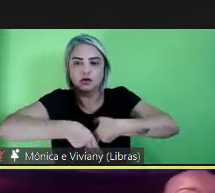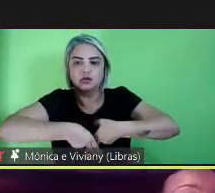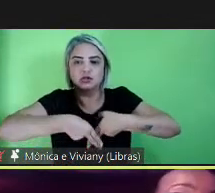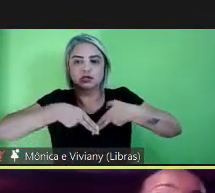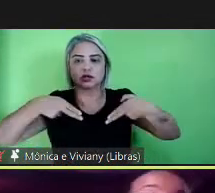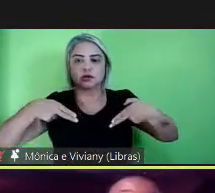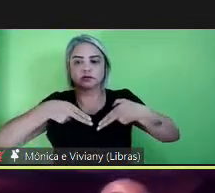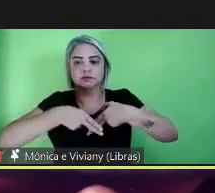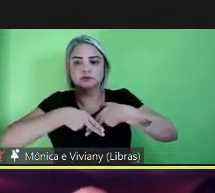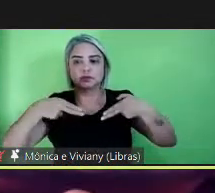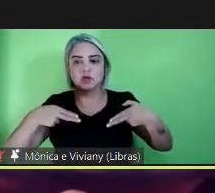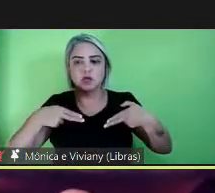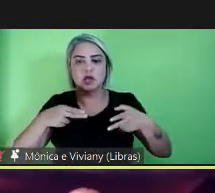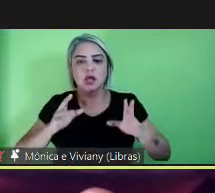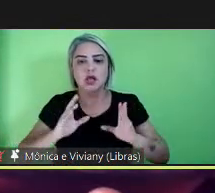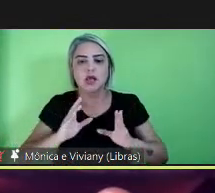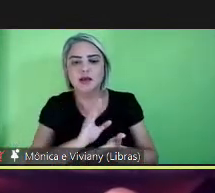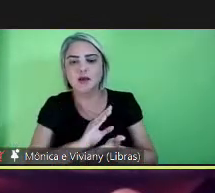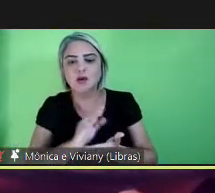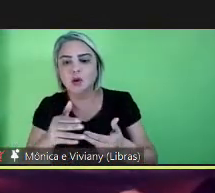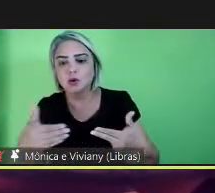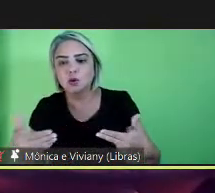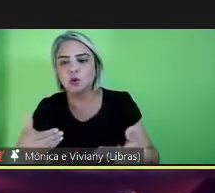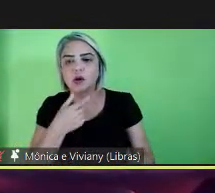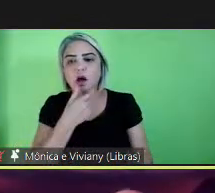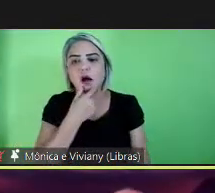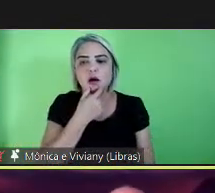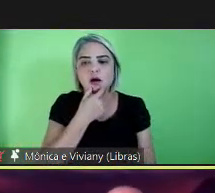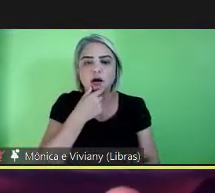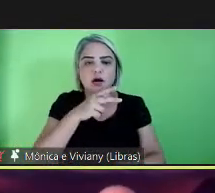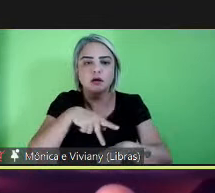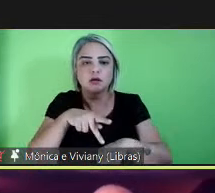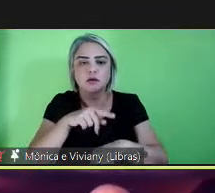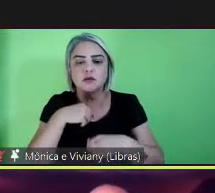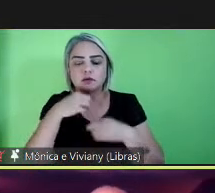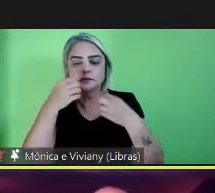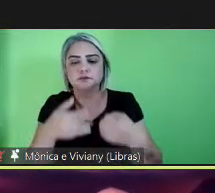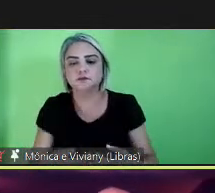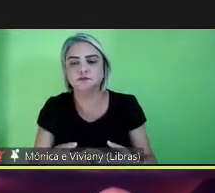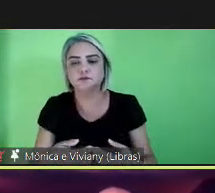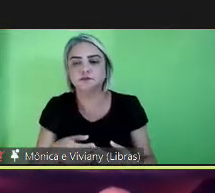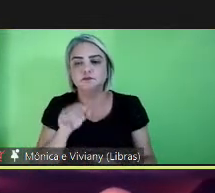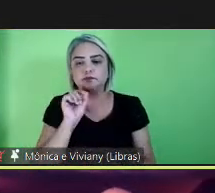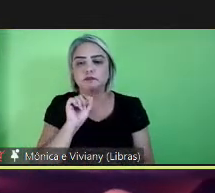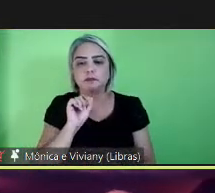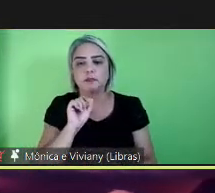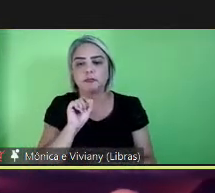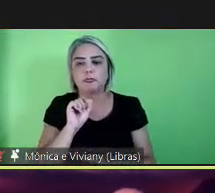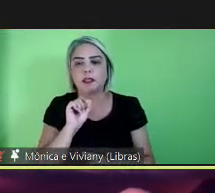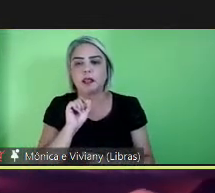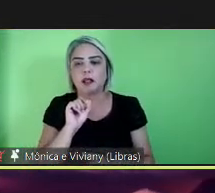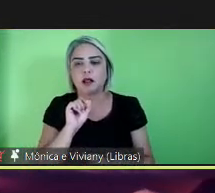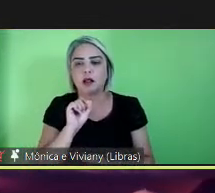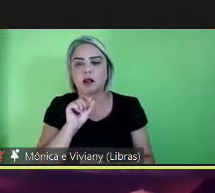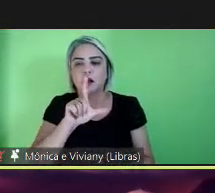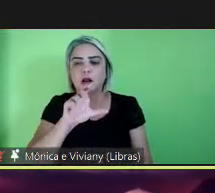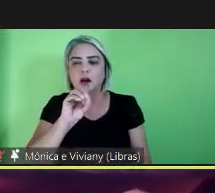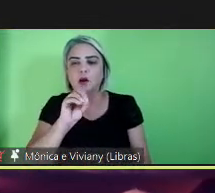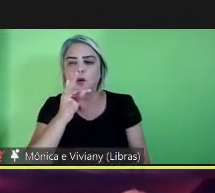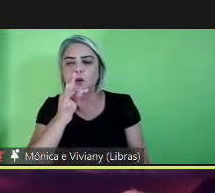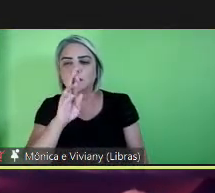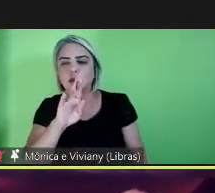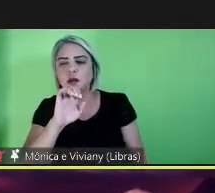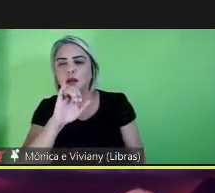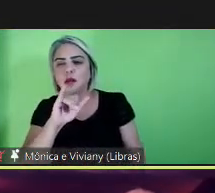United Kingdom where we talk about postcode lottery. Dependent on where you live, it will relate to what you can get